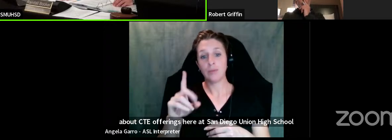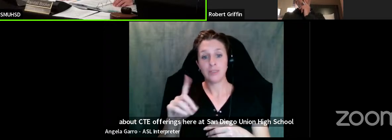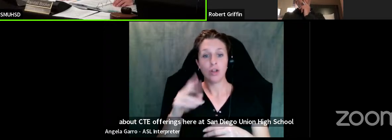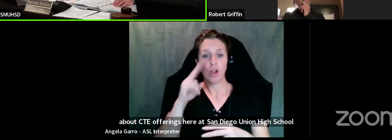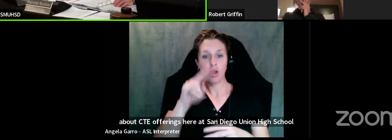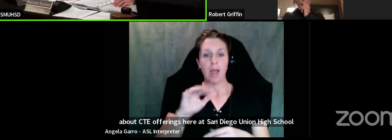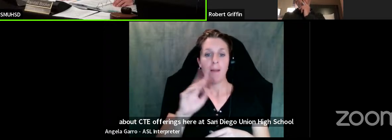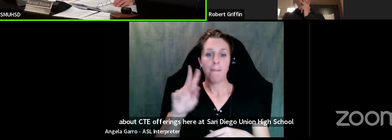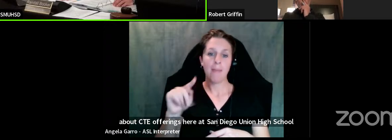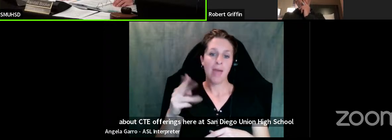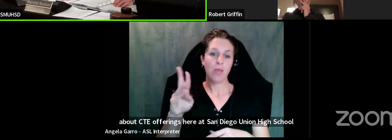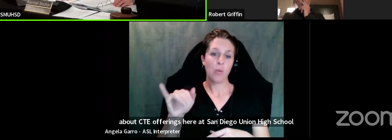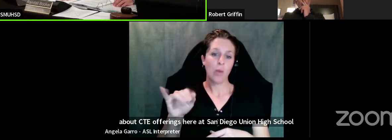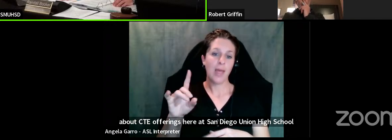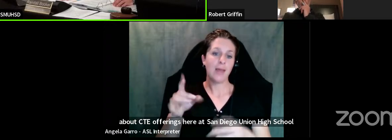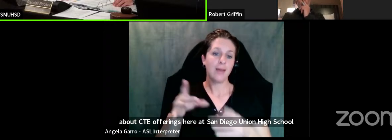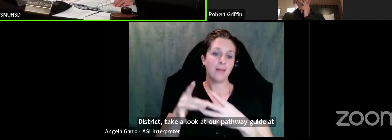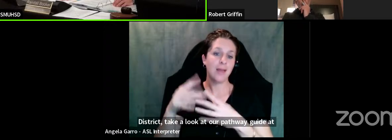at